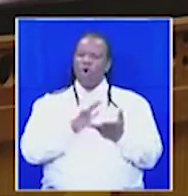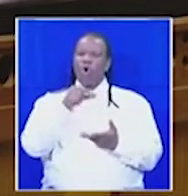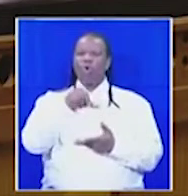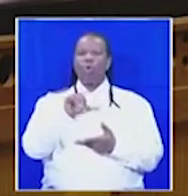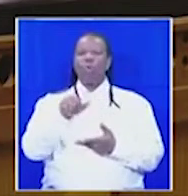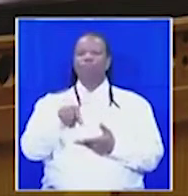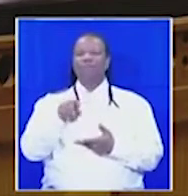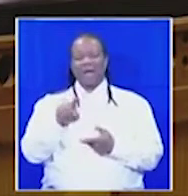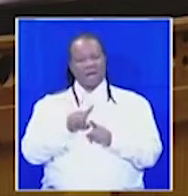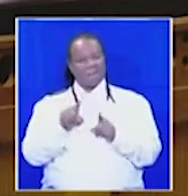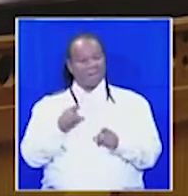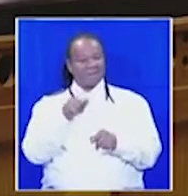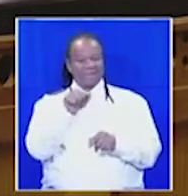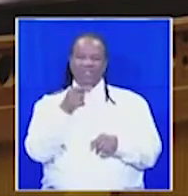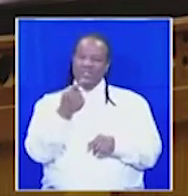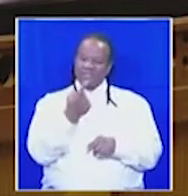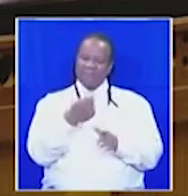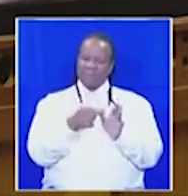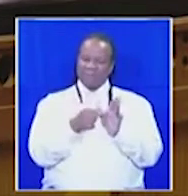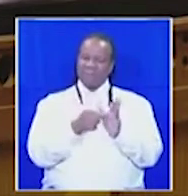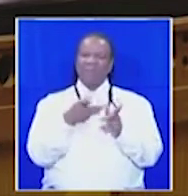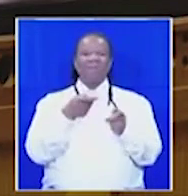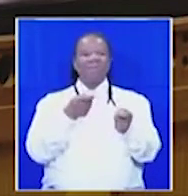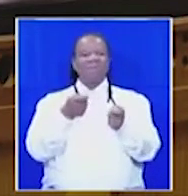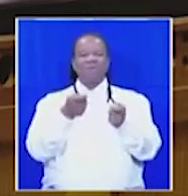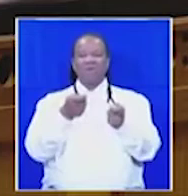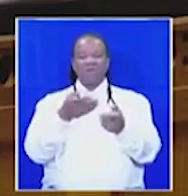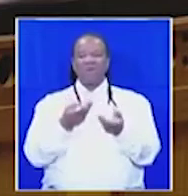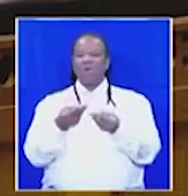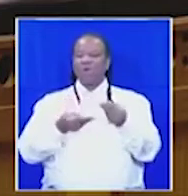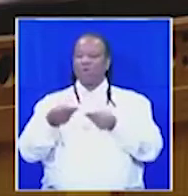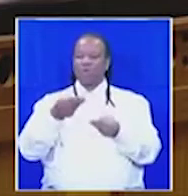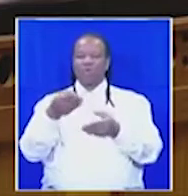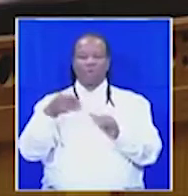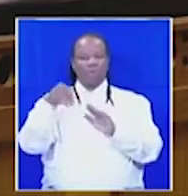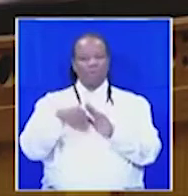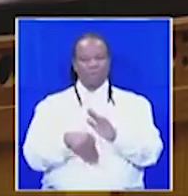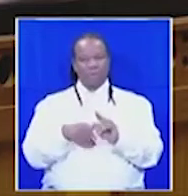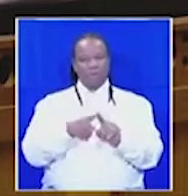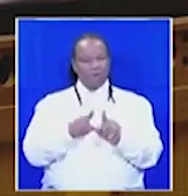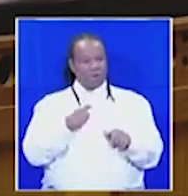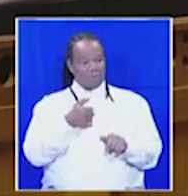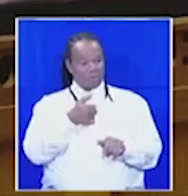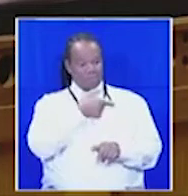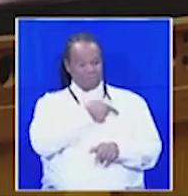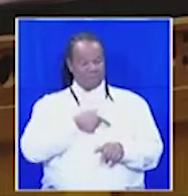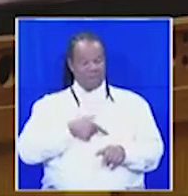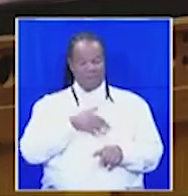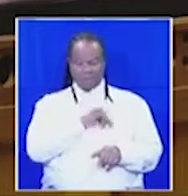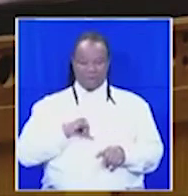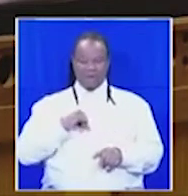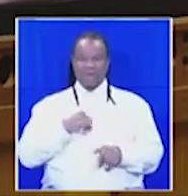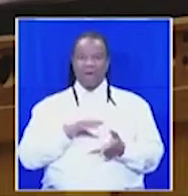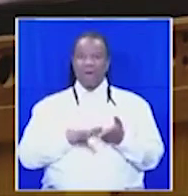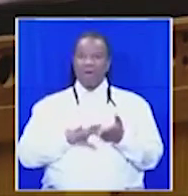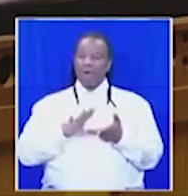of our economy. That is why we always say that corruption is not just an issue of the President's personal conduct. Corruption saps